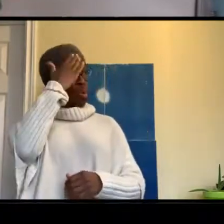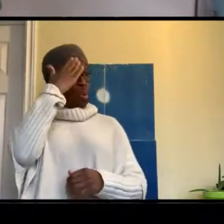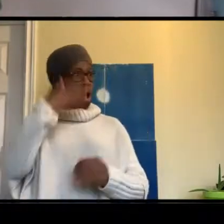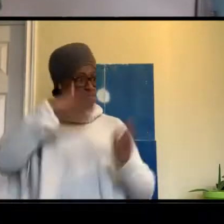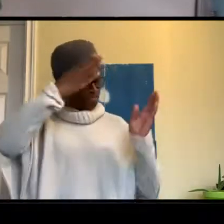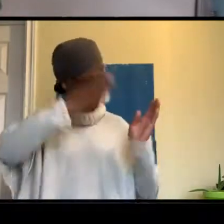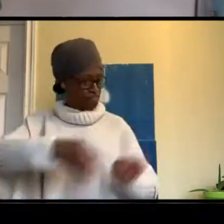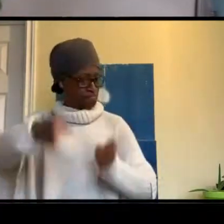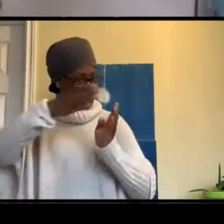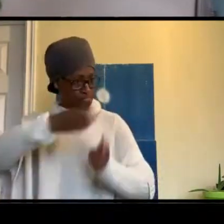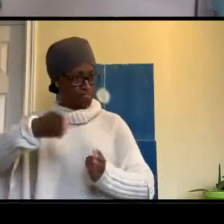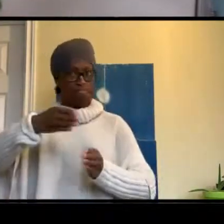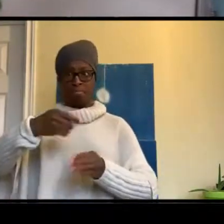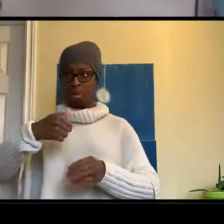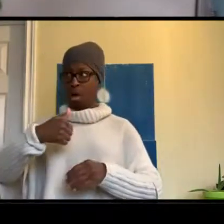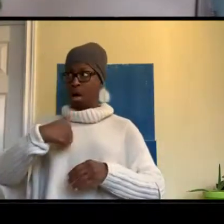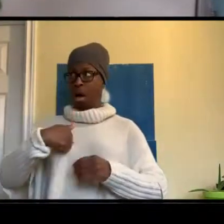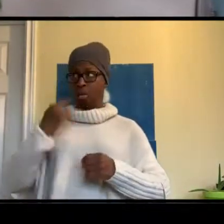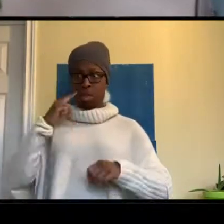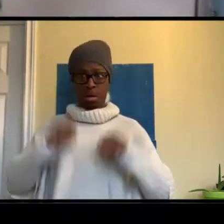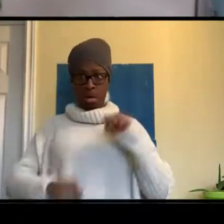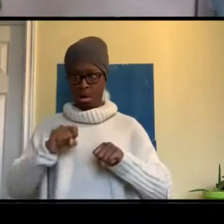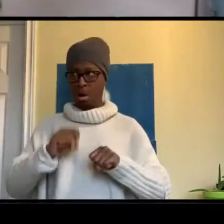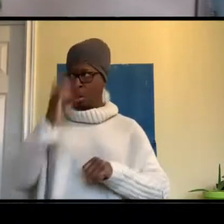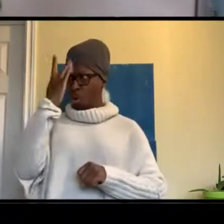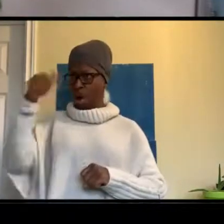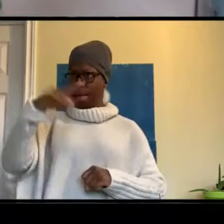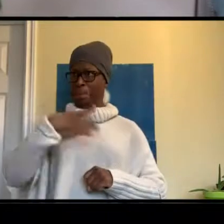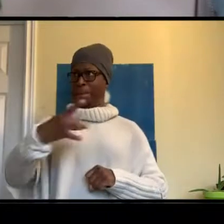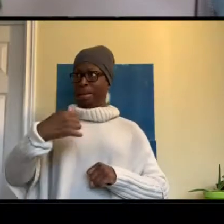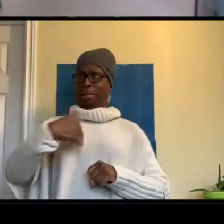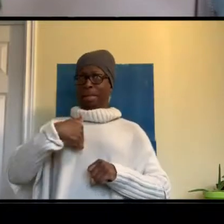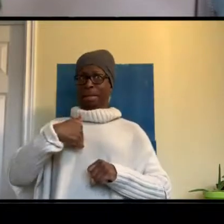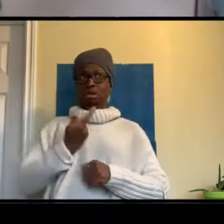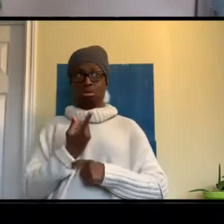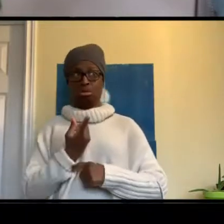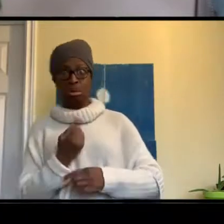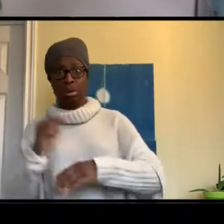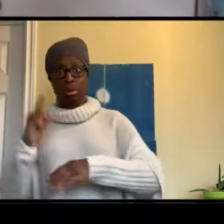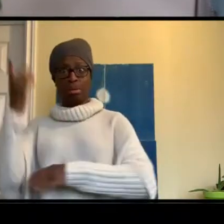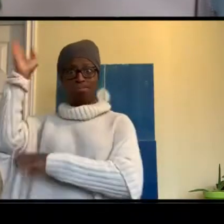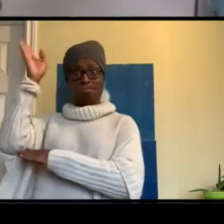pick me to do this? But I think persevering, pushing through those feelings, and knowing